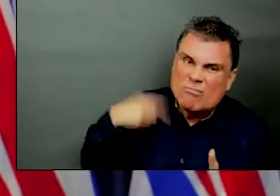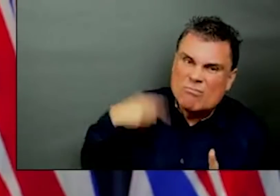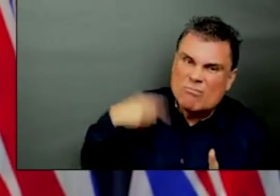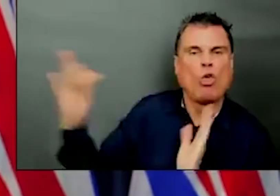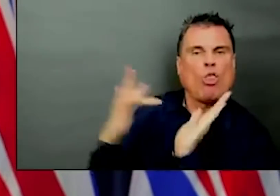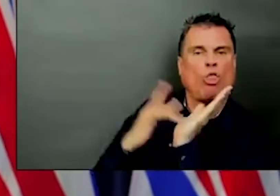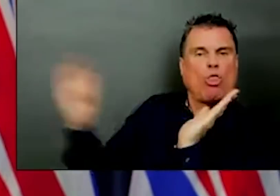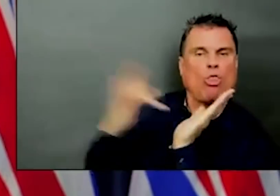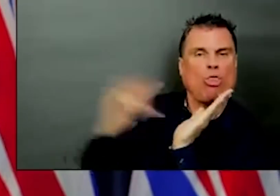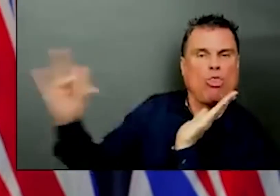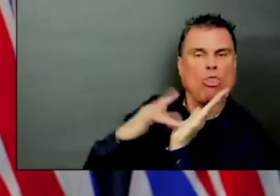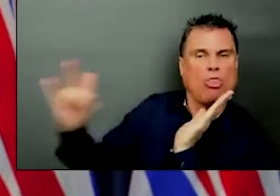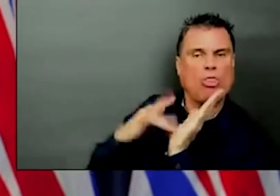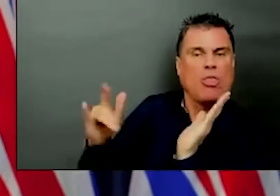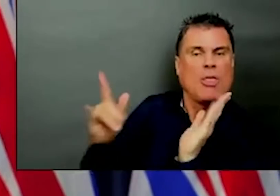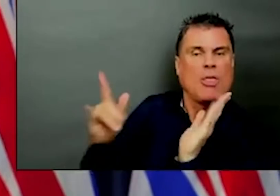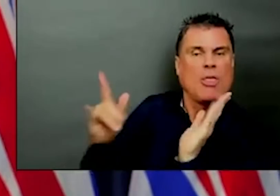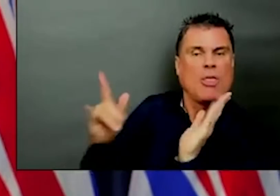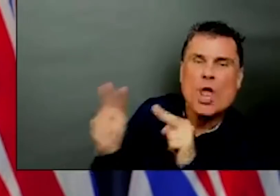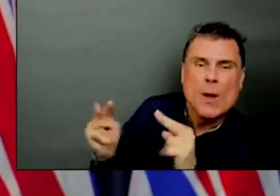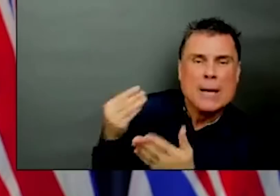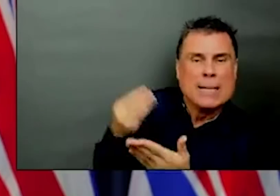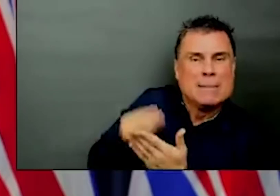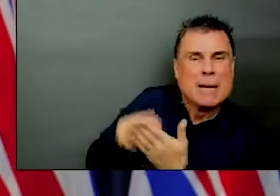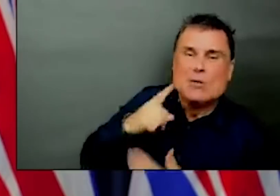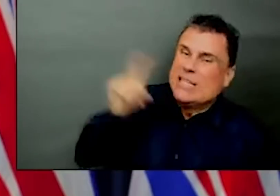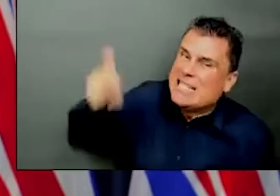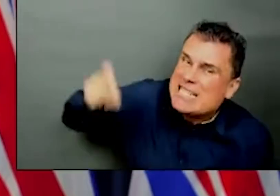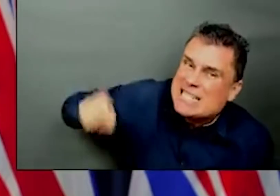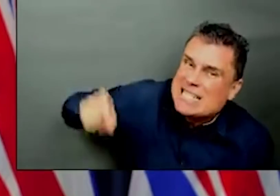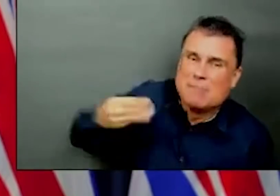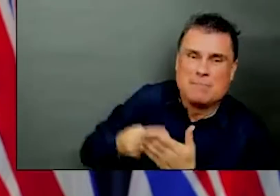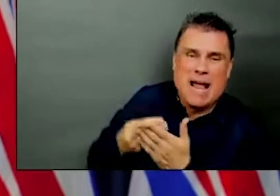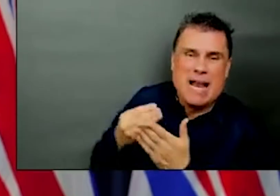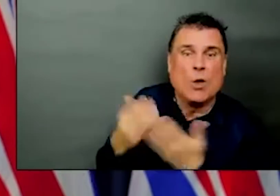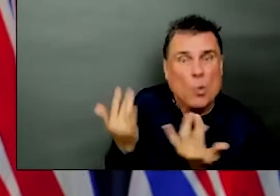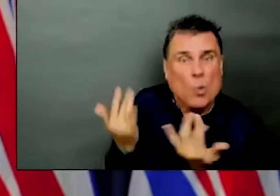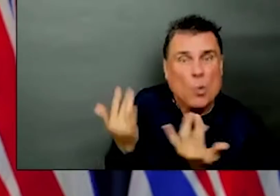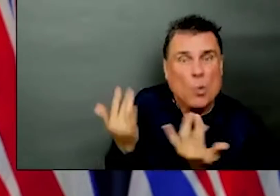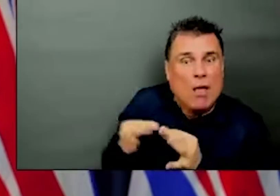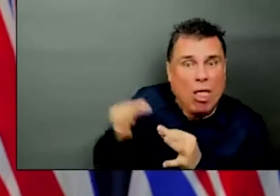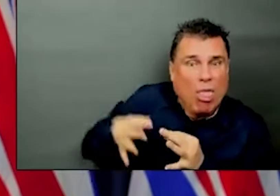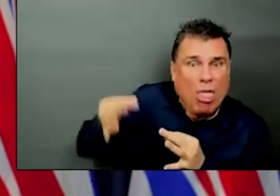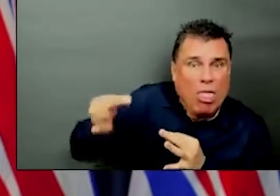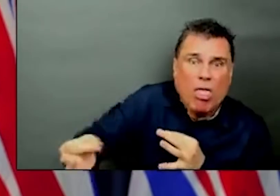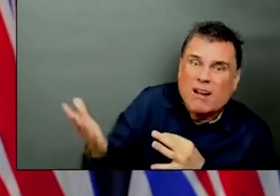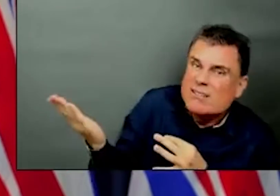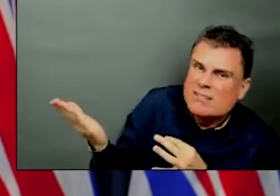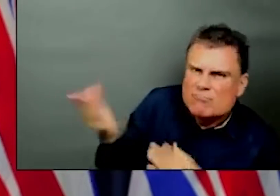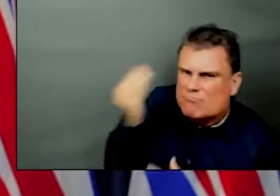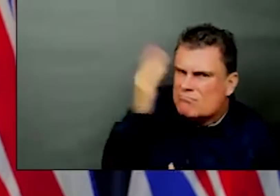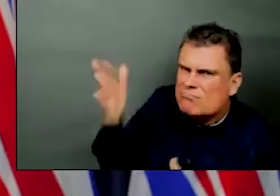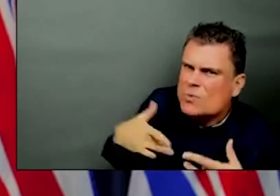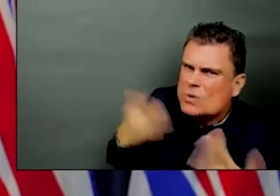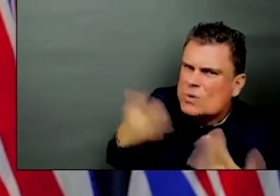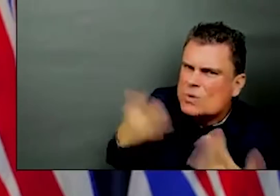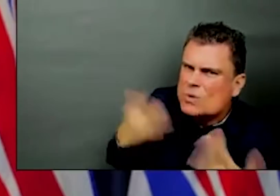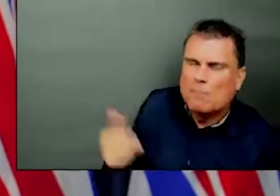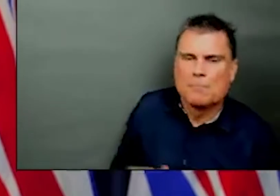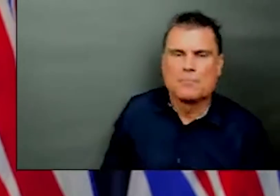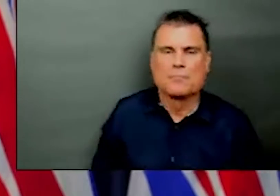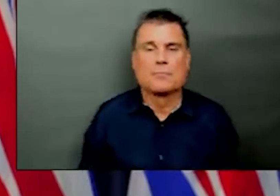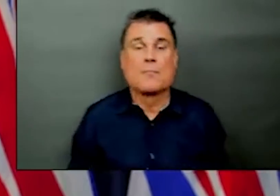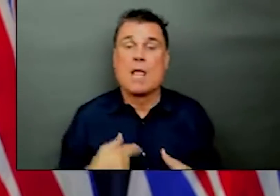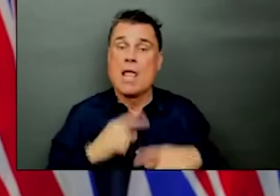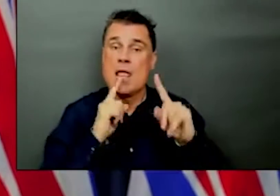waiting for this? I would say that 1.8 million British Columbians don't feel that way at all. They're very excited and pleased, and